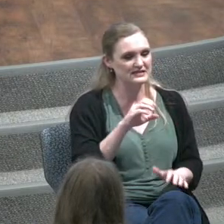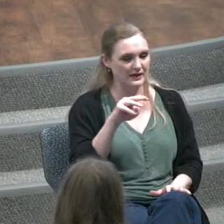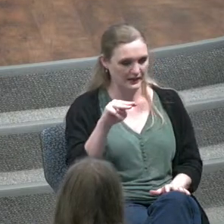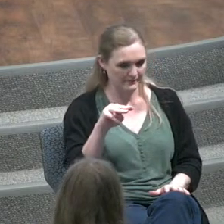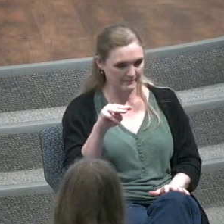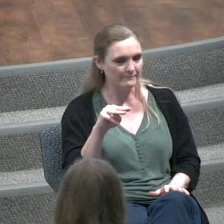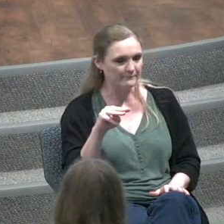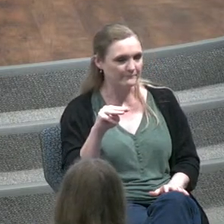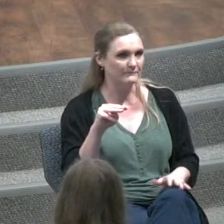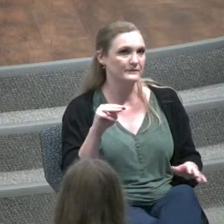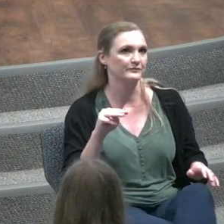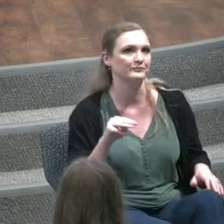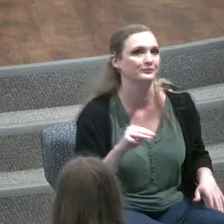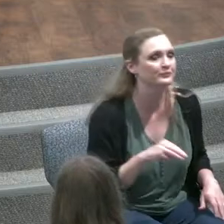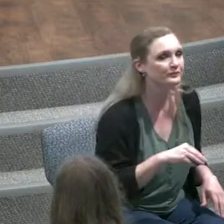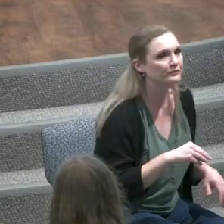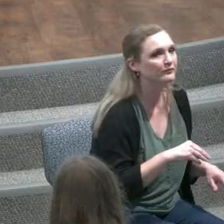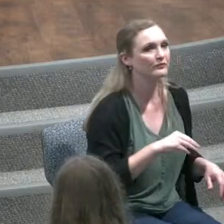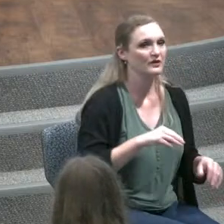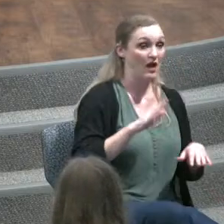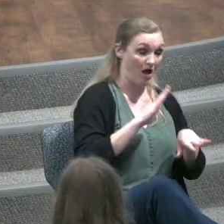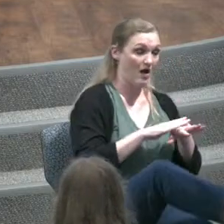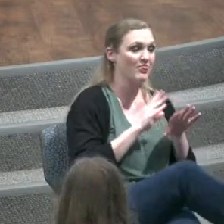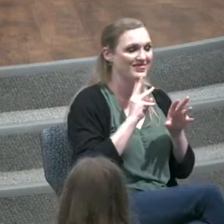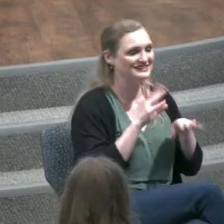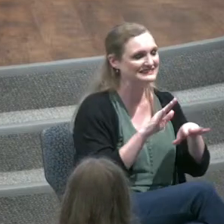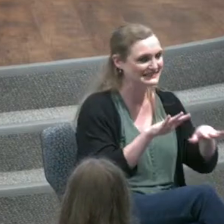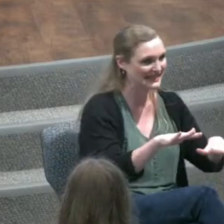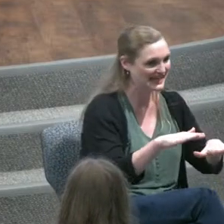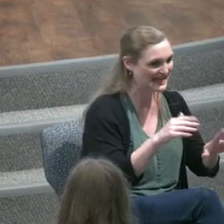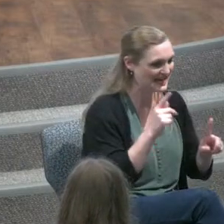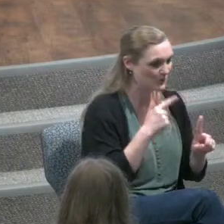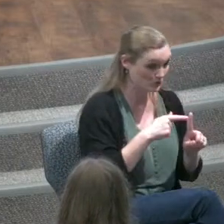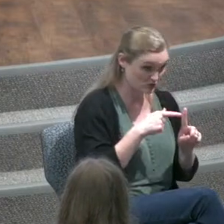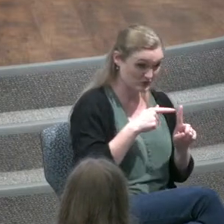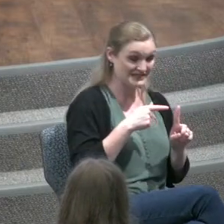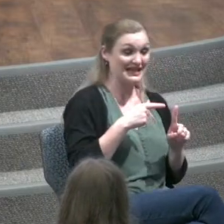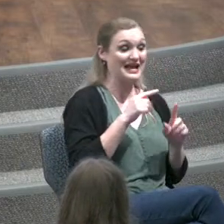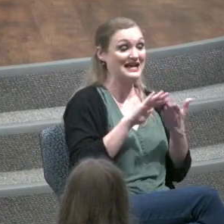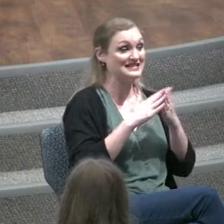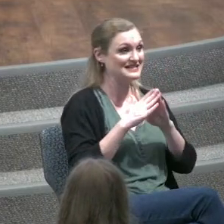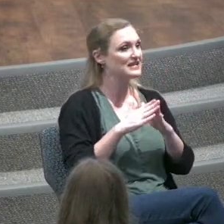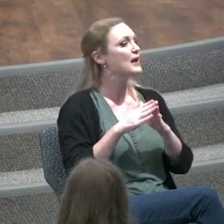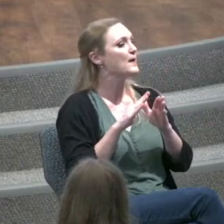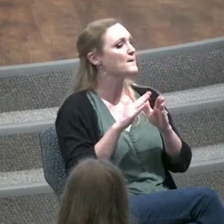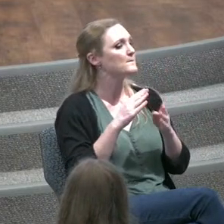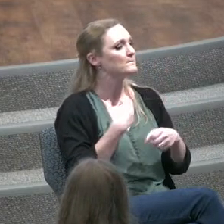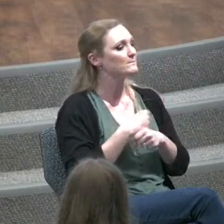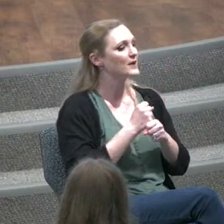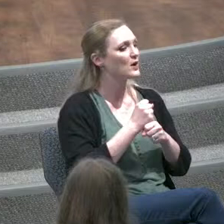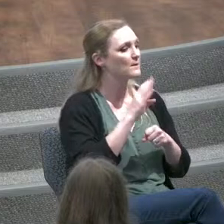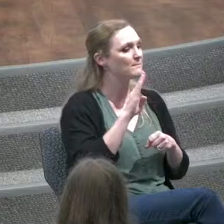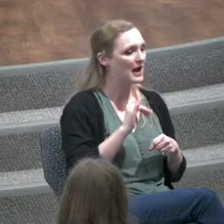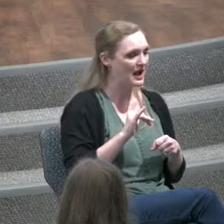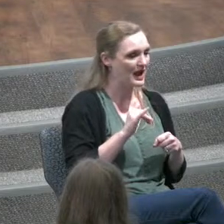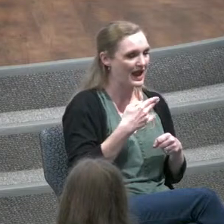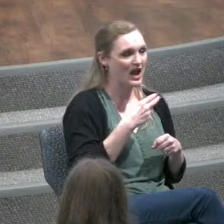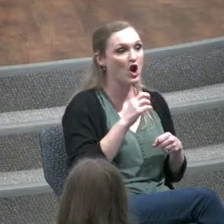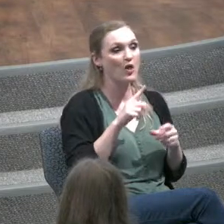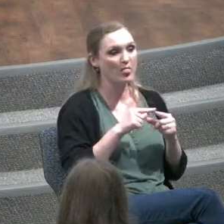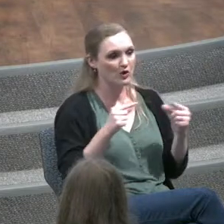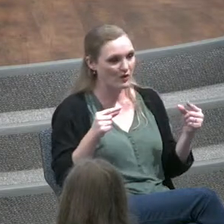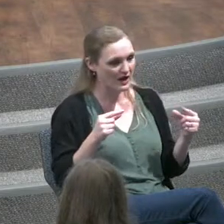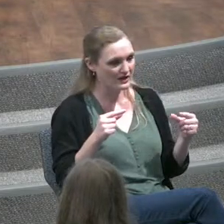Caesarea Maritima, Caesarea on the sea, which was a city built by Herod the Great. And we talked about